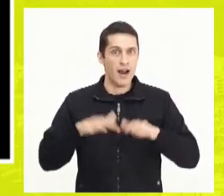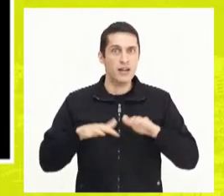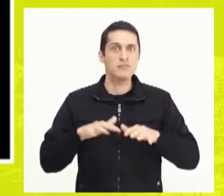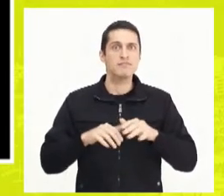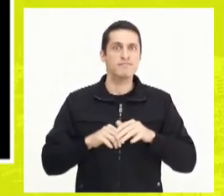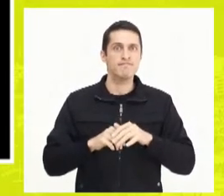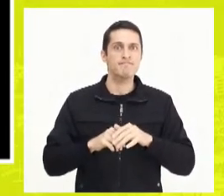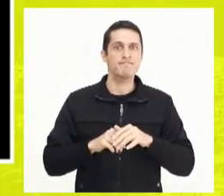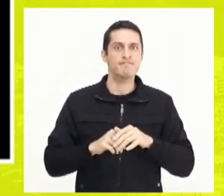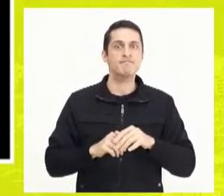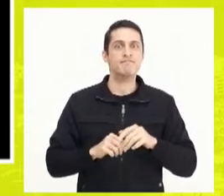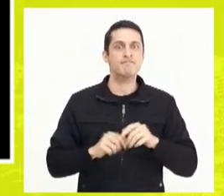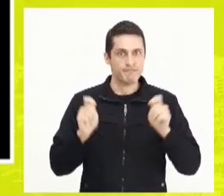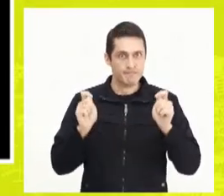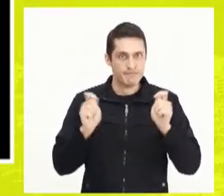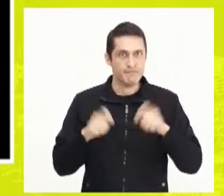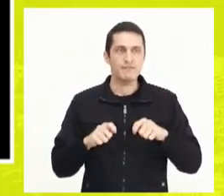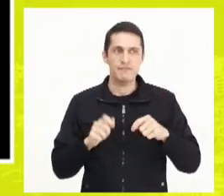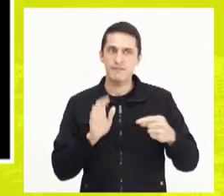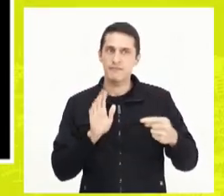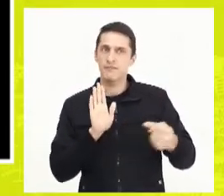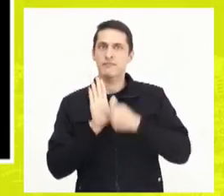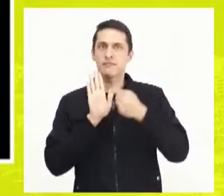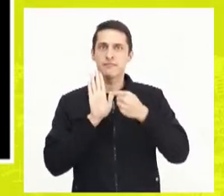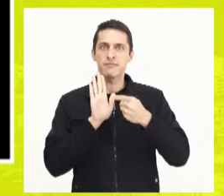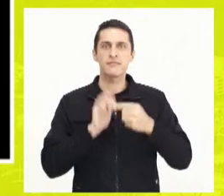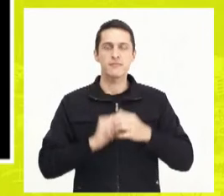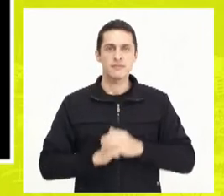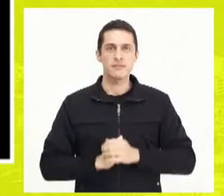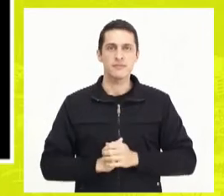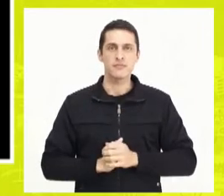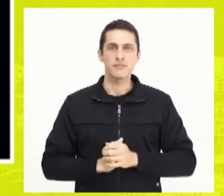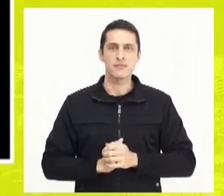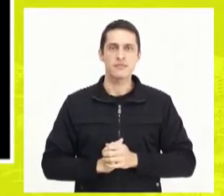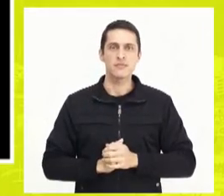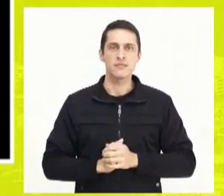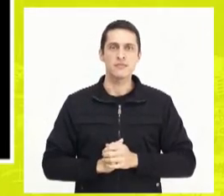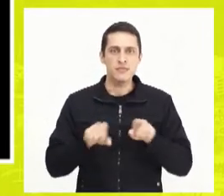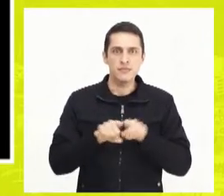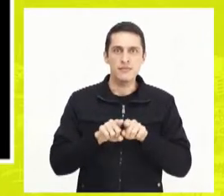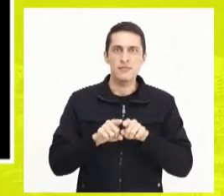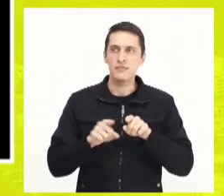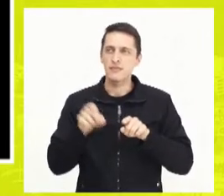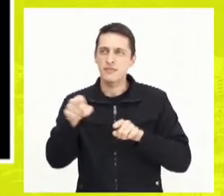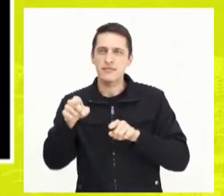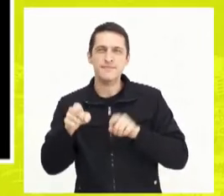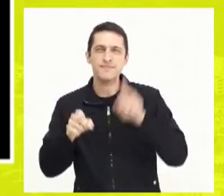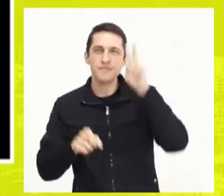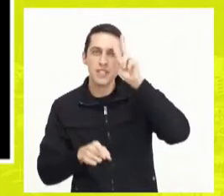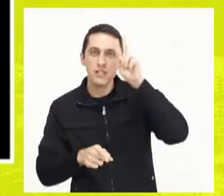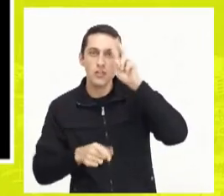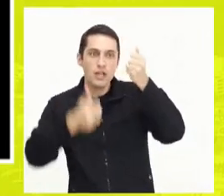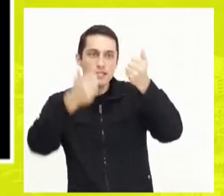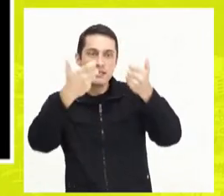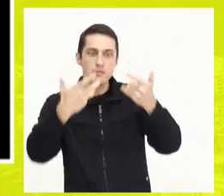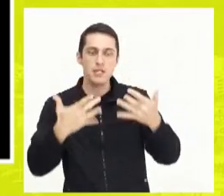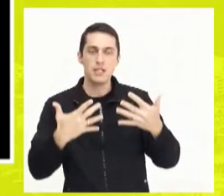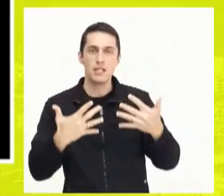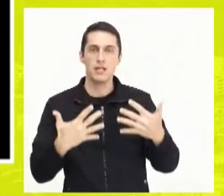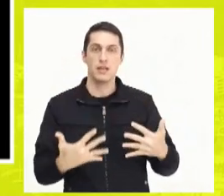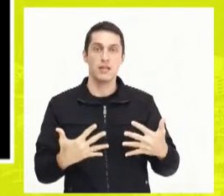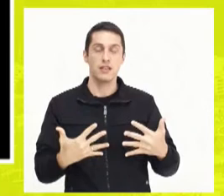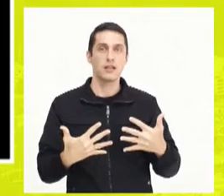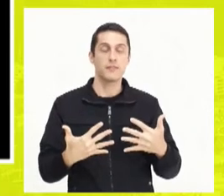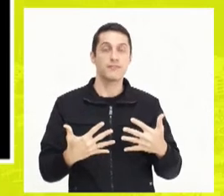behavioral psychology and intuition but there it's thought i mean the way they compose